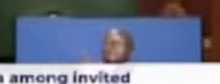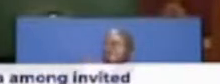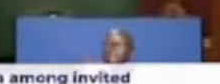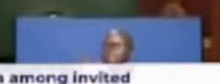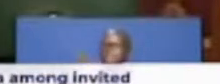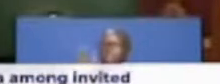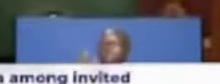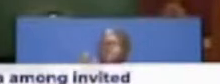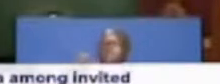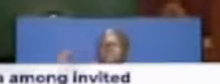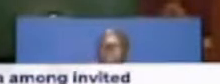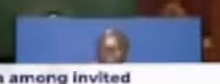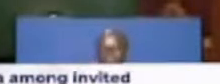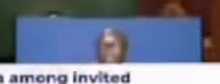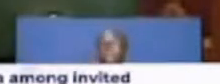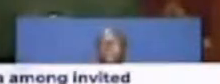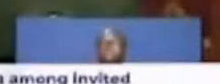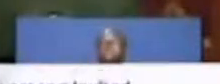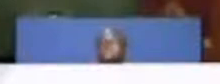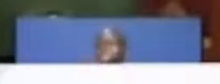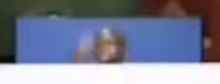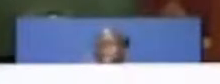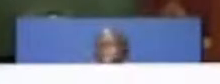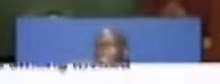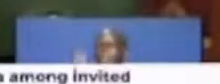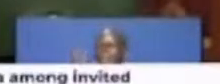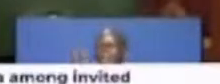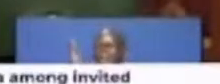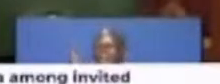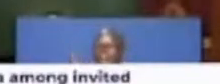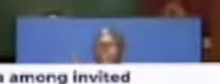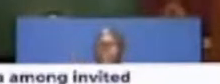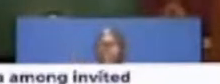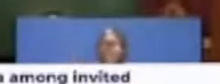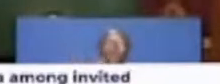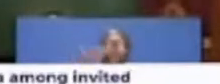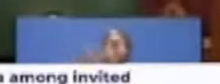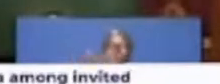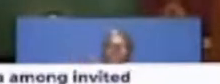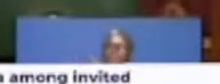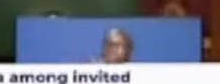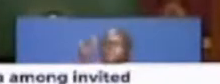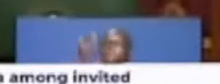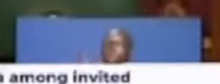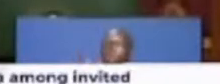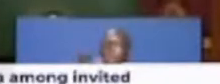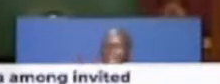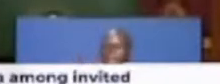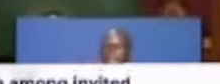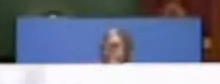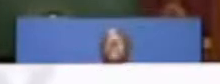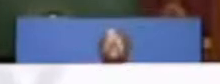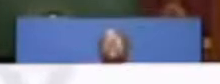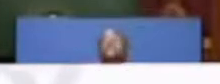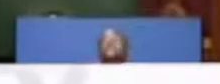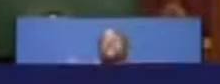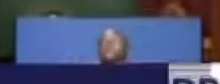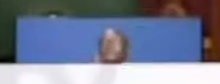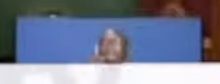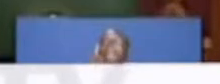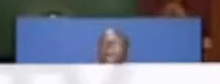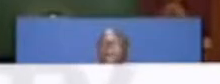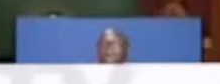in demurrage at the old Kipevu oil terminal. To tear down the barriers that make our